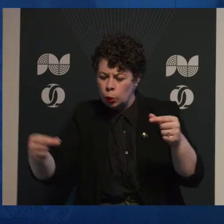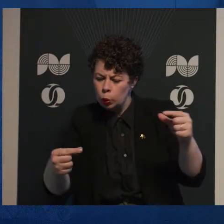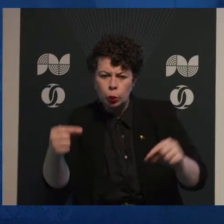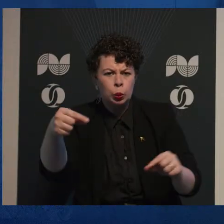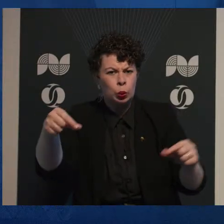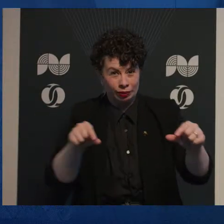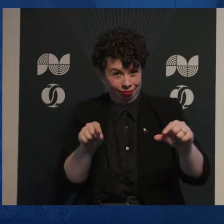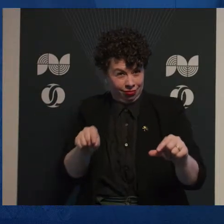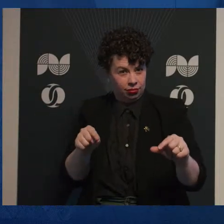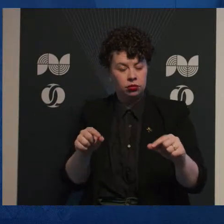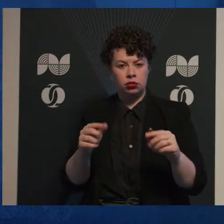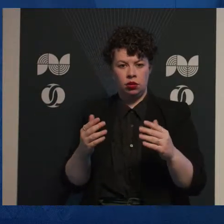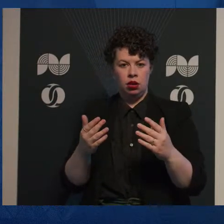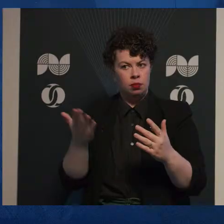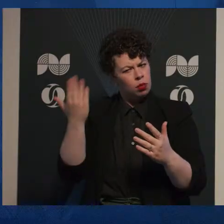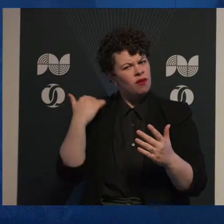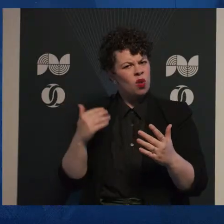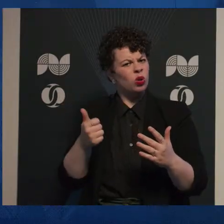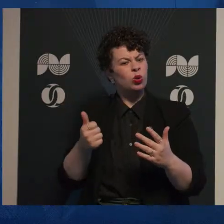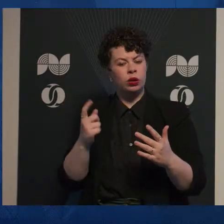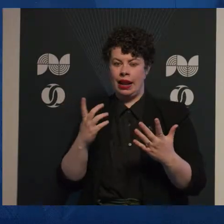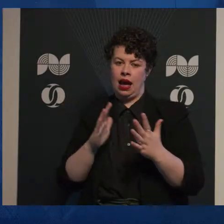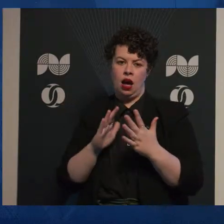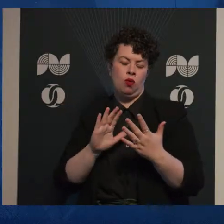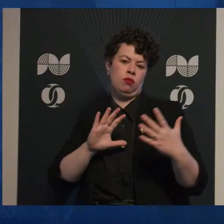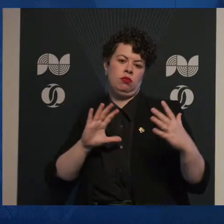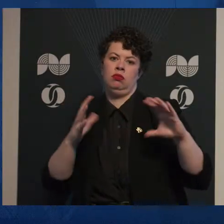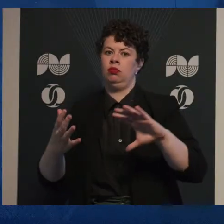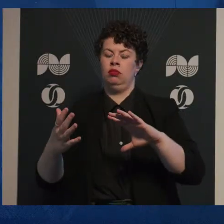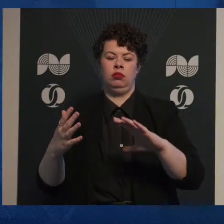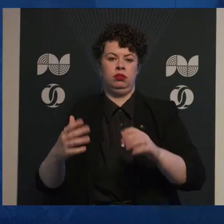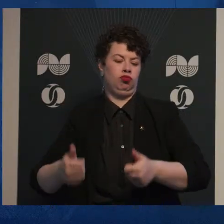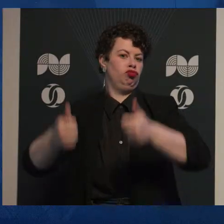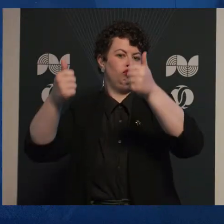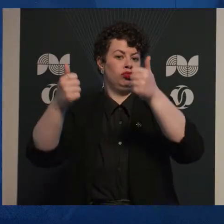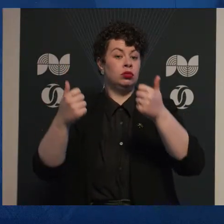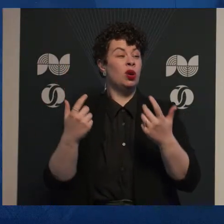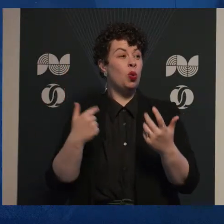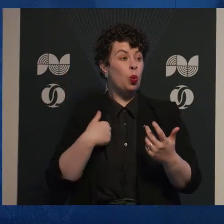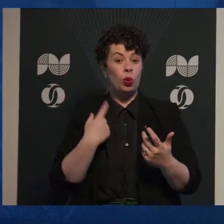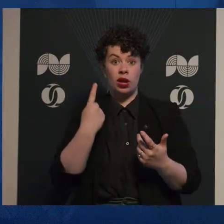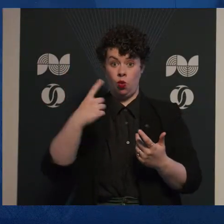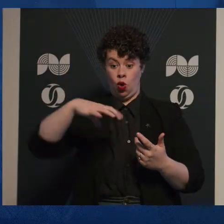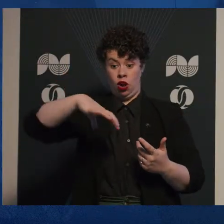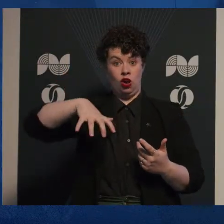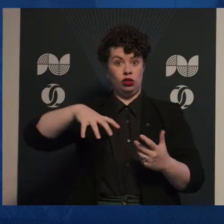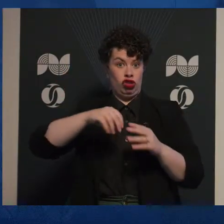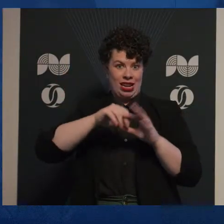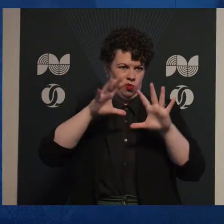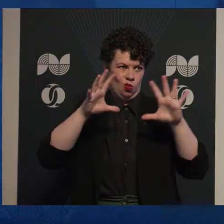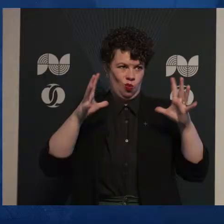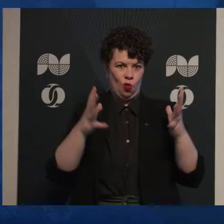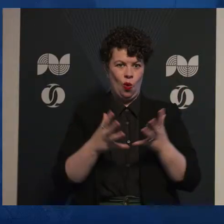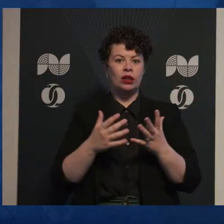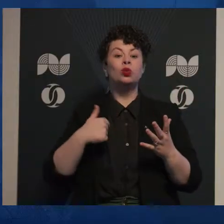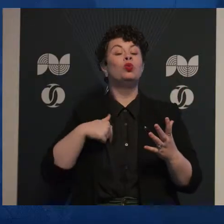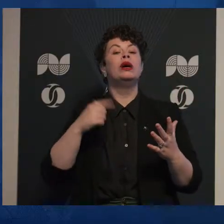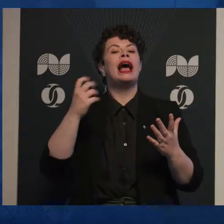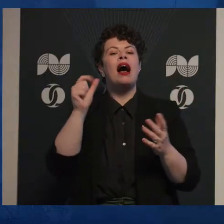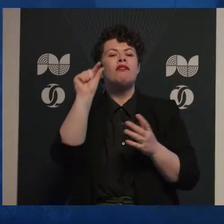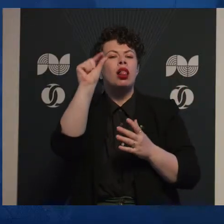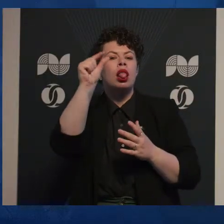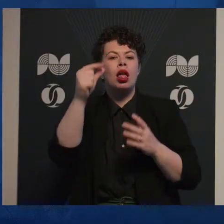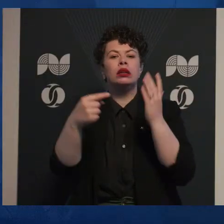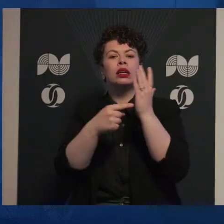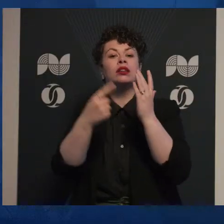it or restoring it. And for example, we are among the few countries in the world that have nanotechnology in vitro fertilization, for